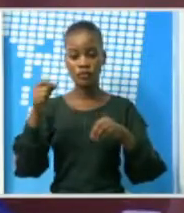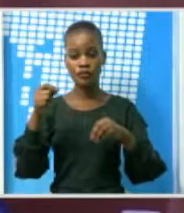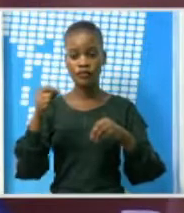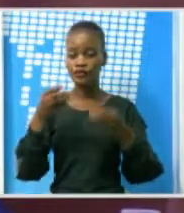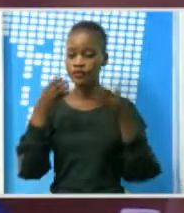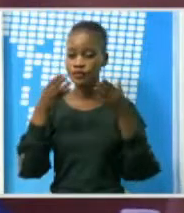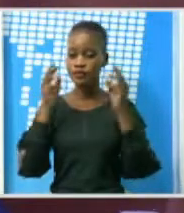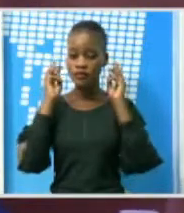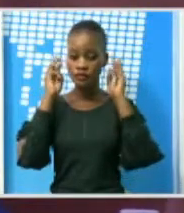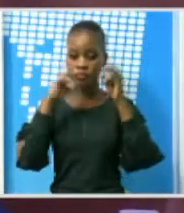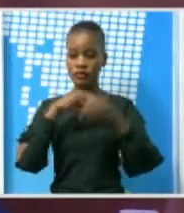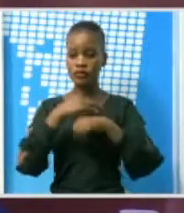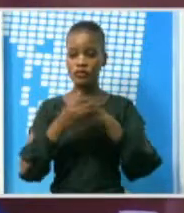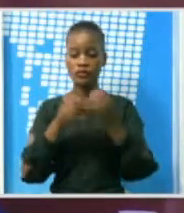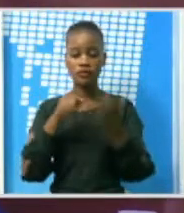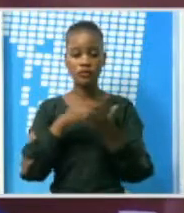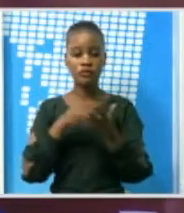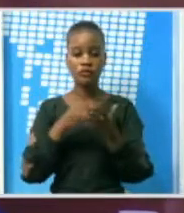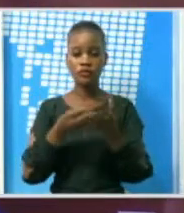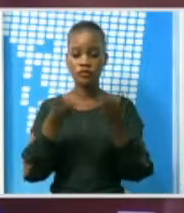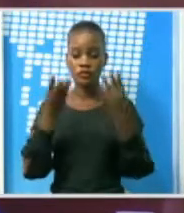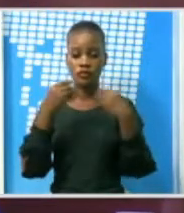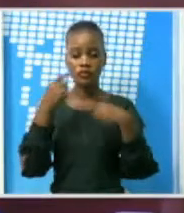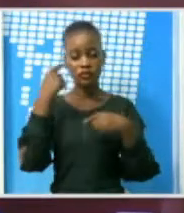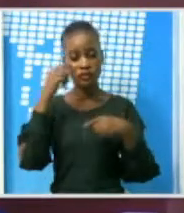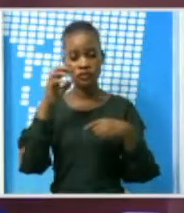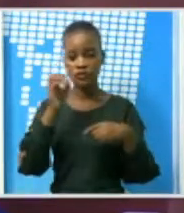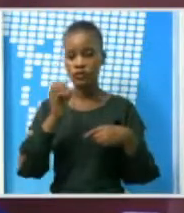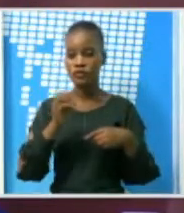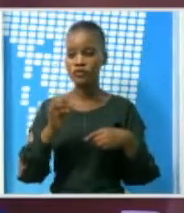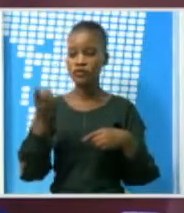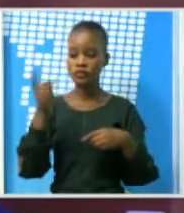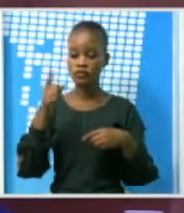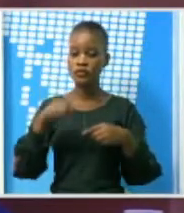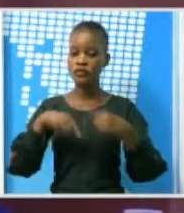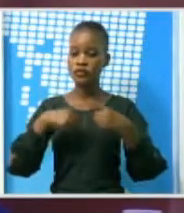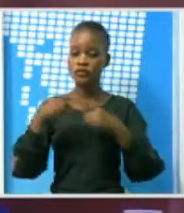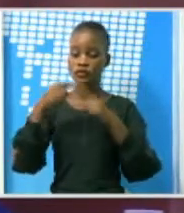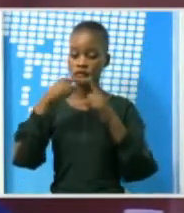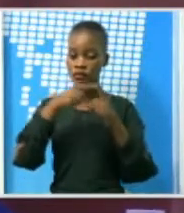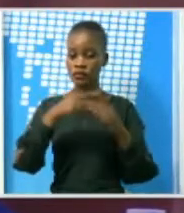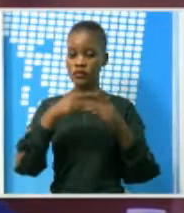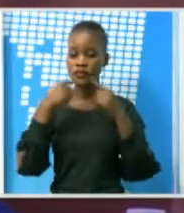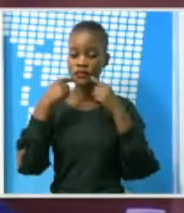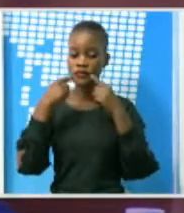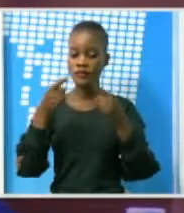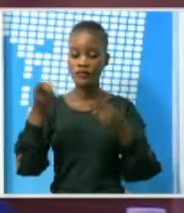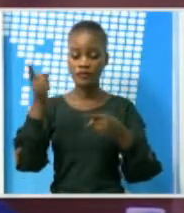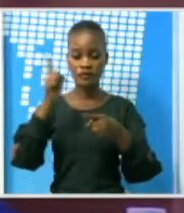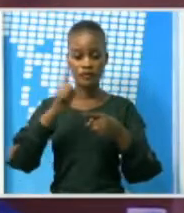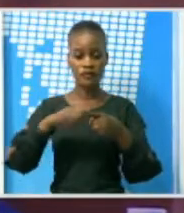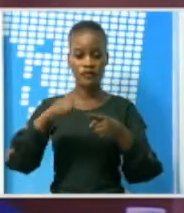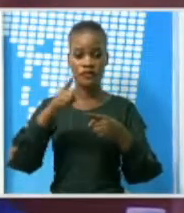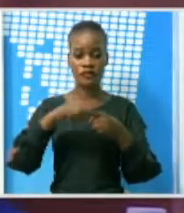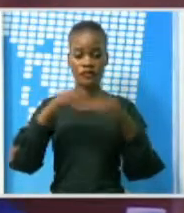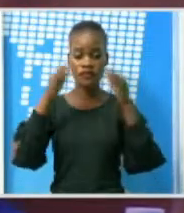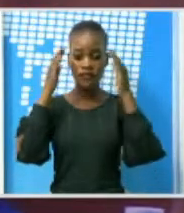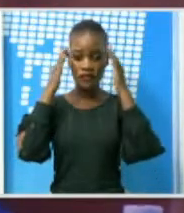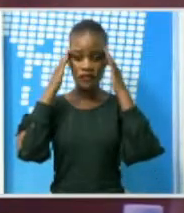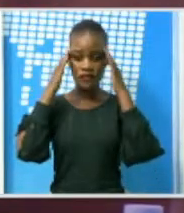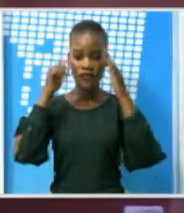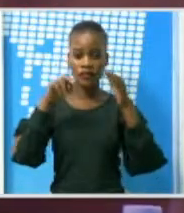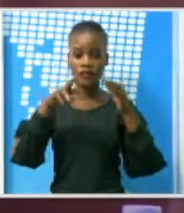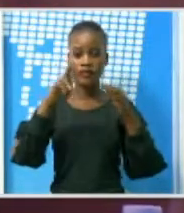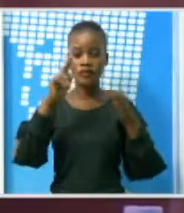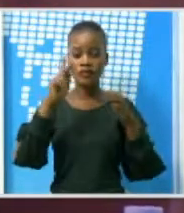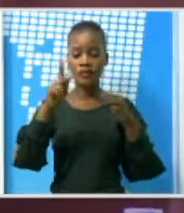would make it more or less risky for Norwegian firms to actually engage here. And I think also the UK is